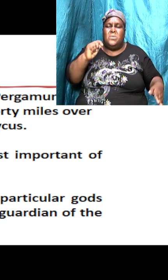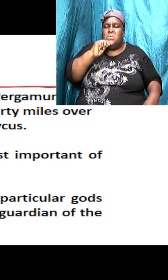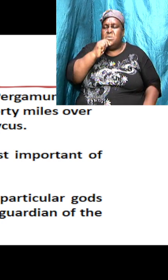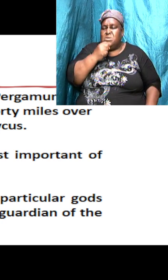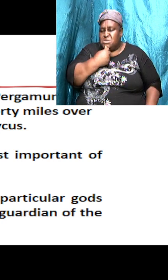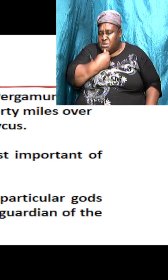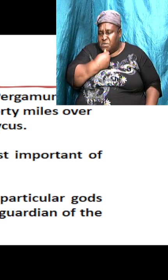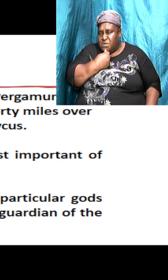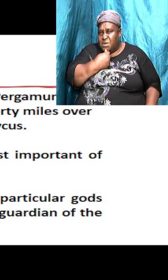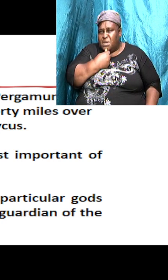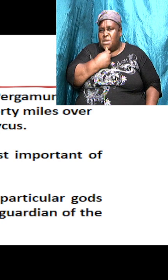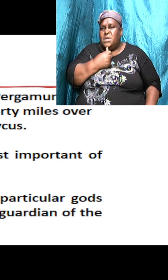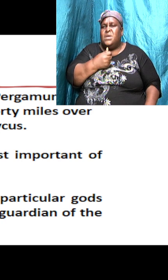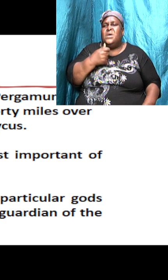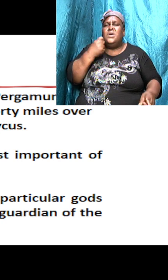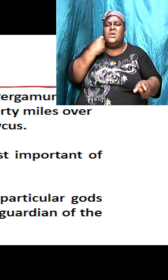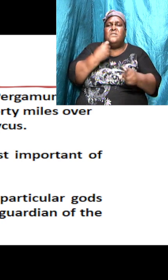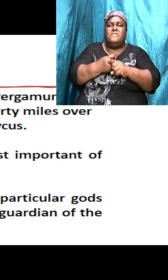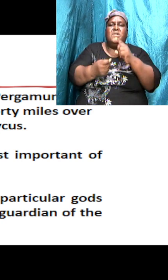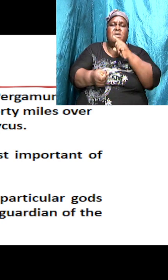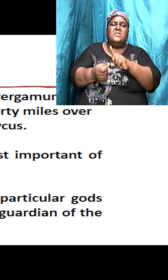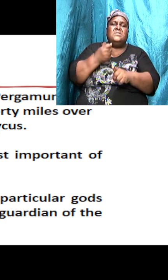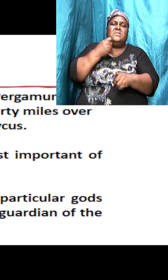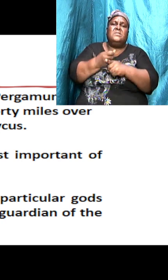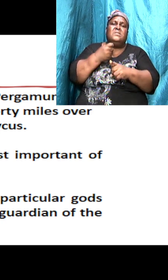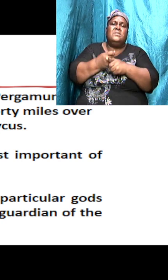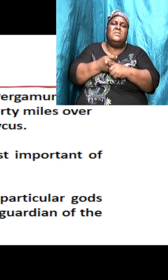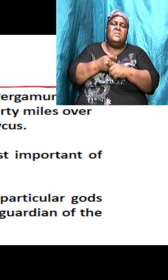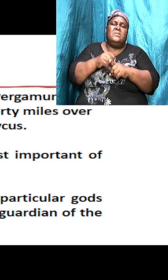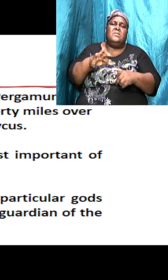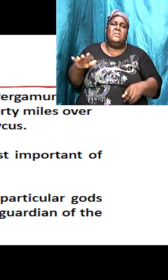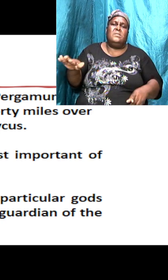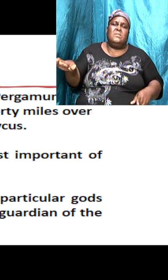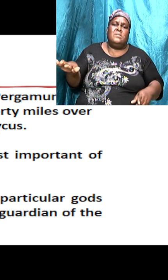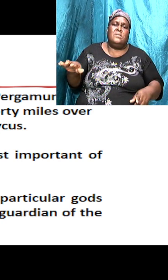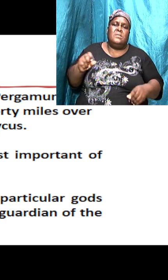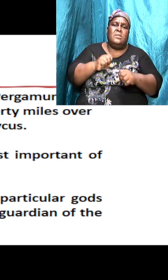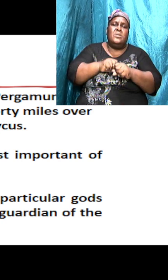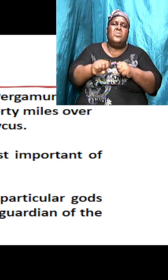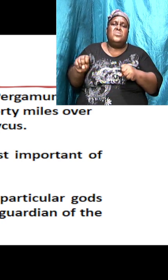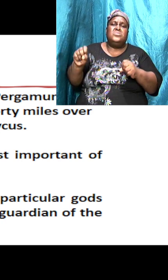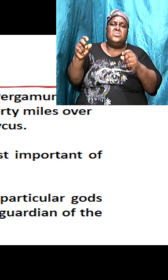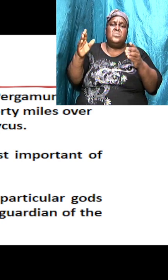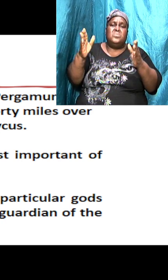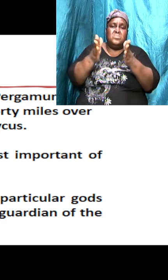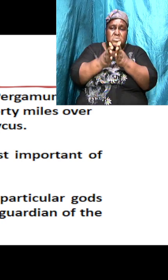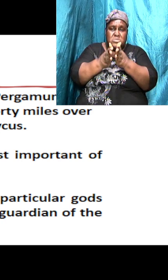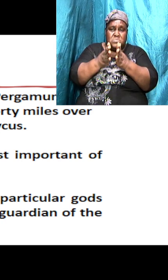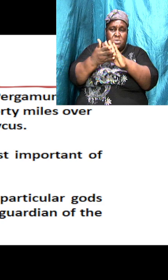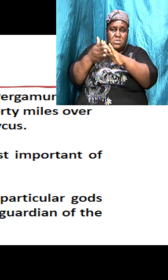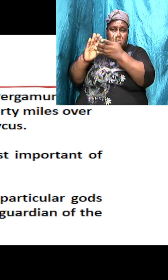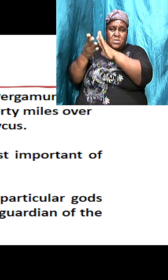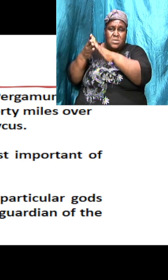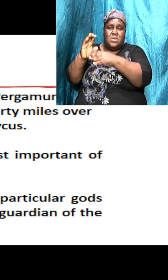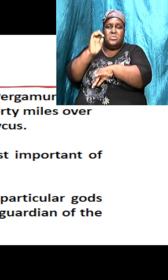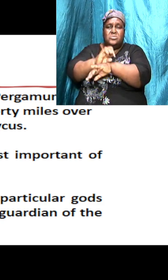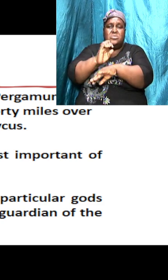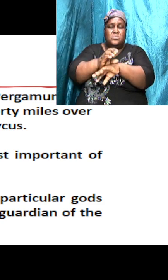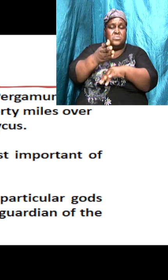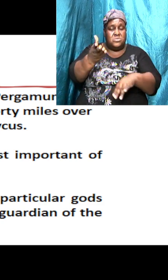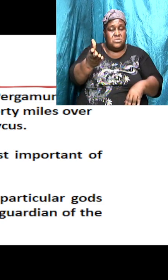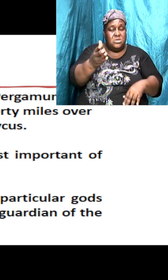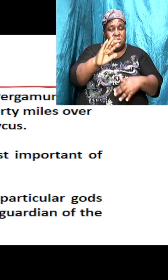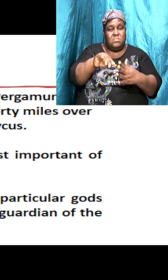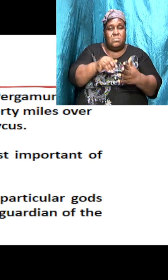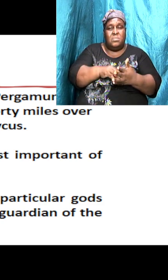suffering and persecution, etc. And so a small city, the church was there,